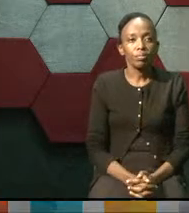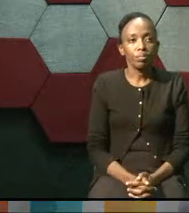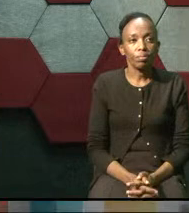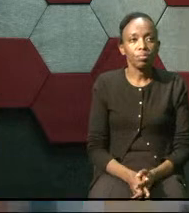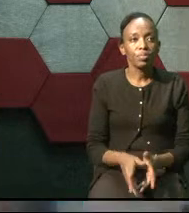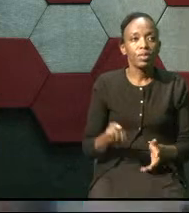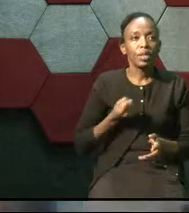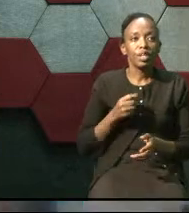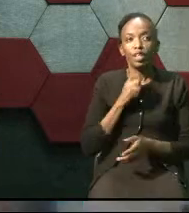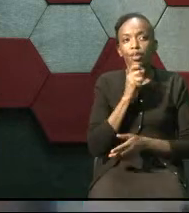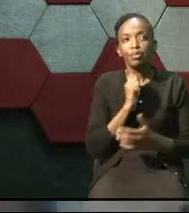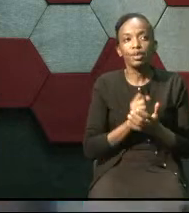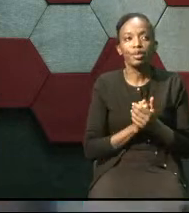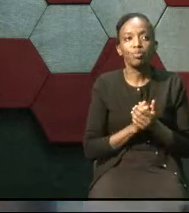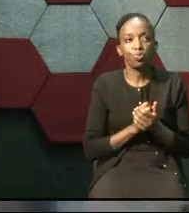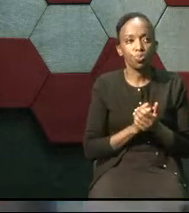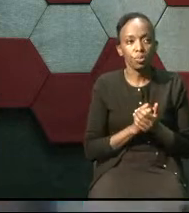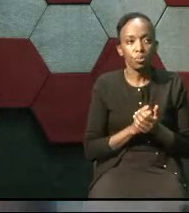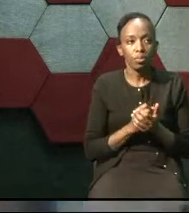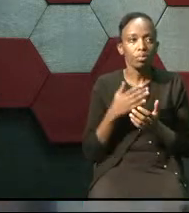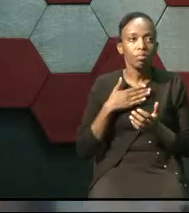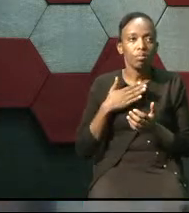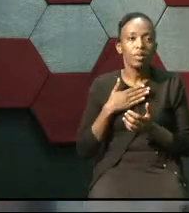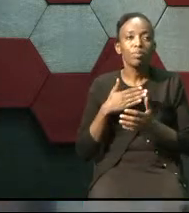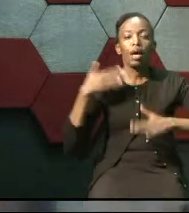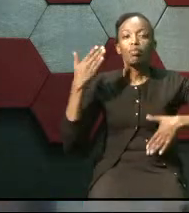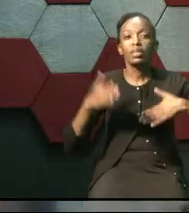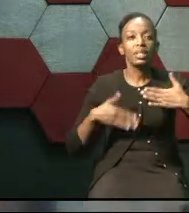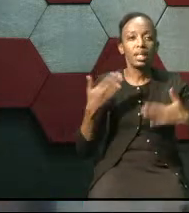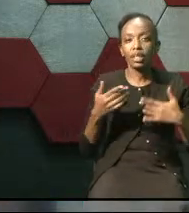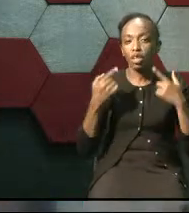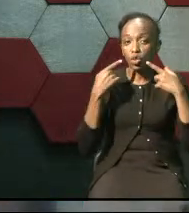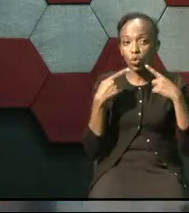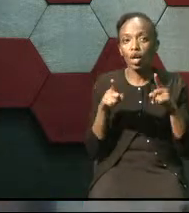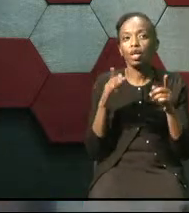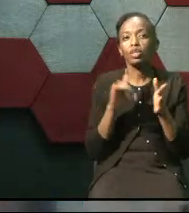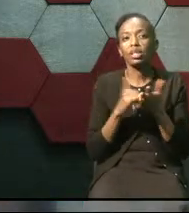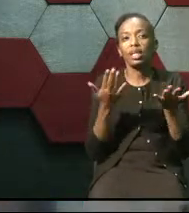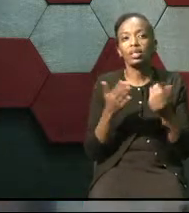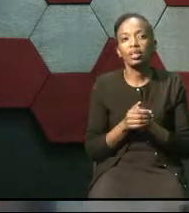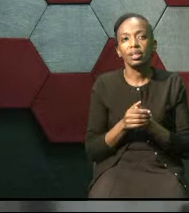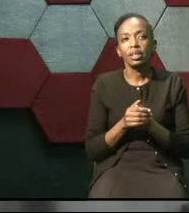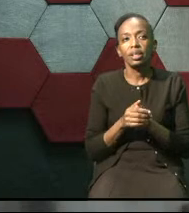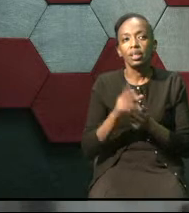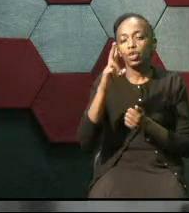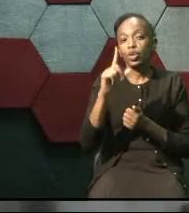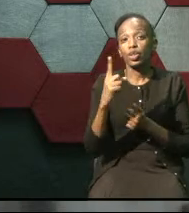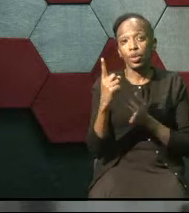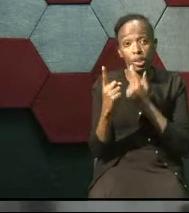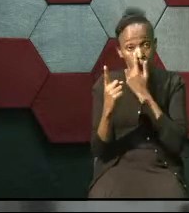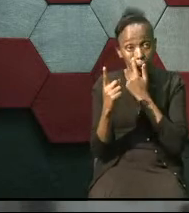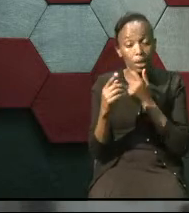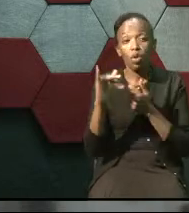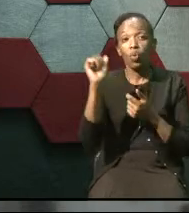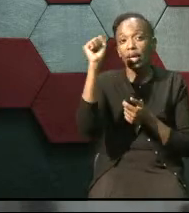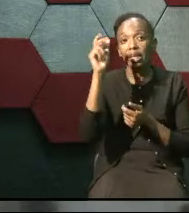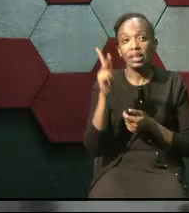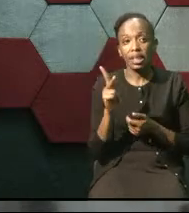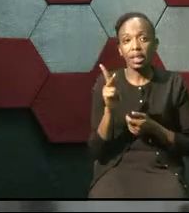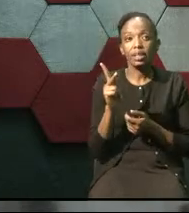Ladies and gentlemen, I am delighted to announce that the 2021